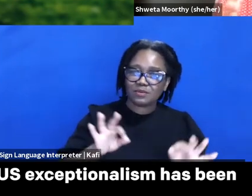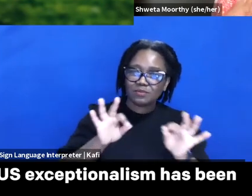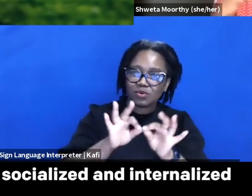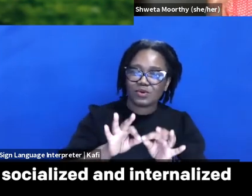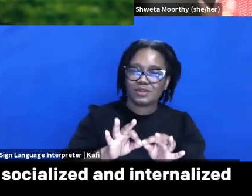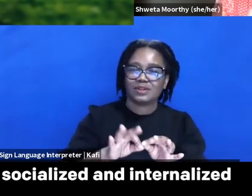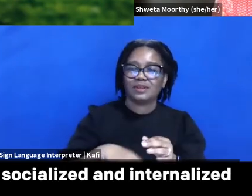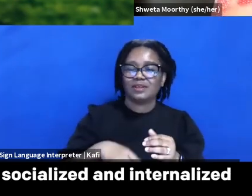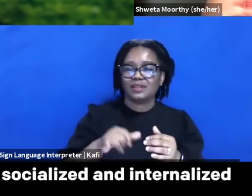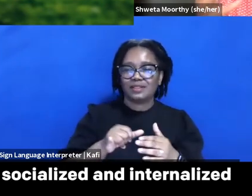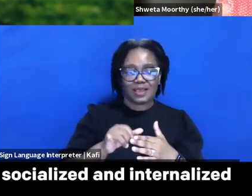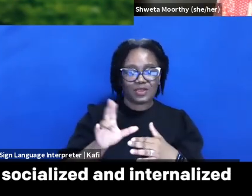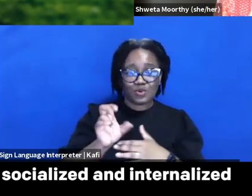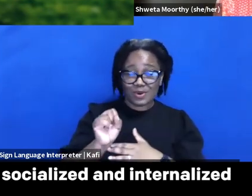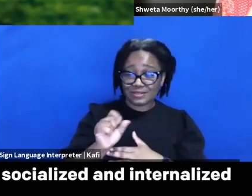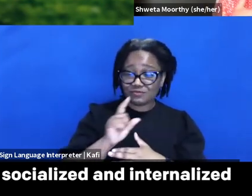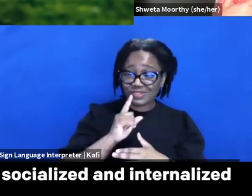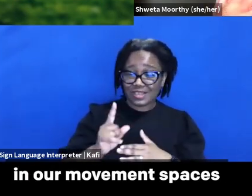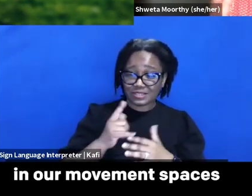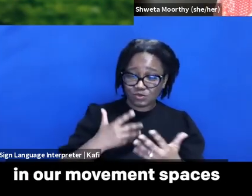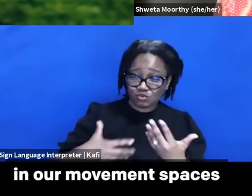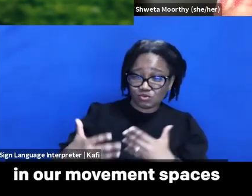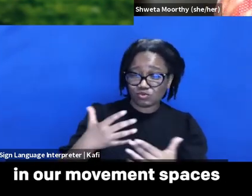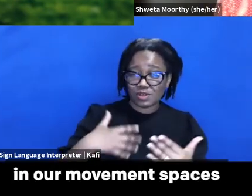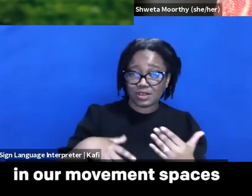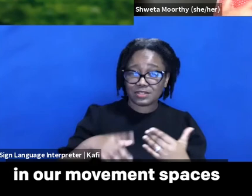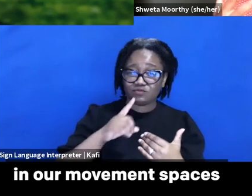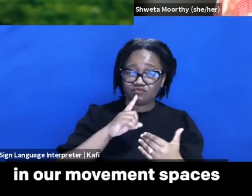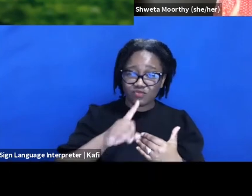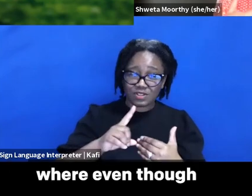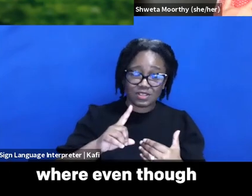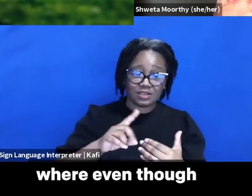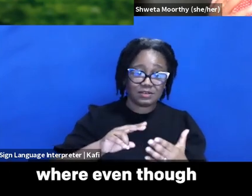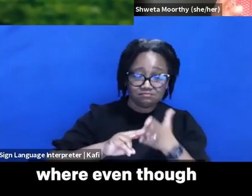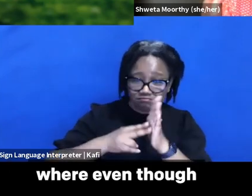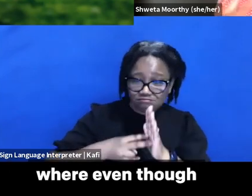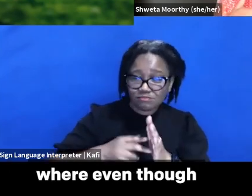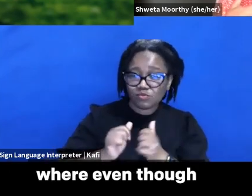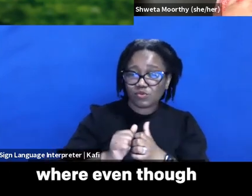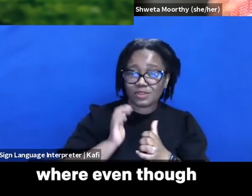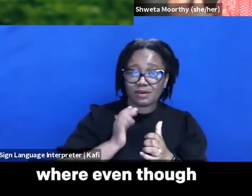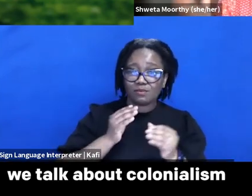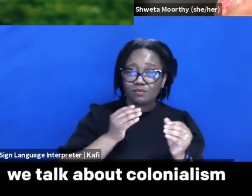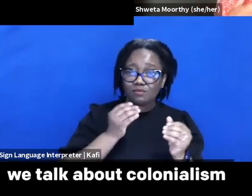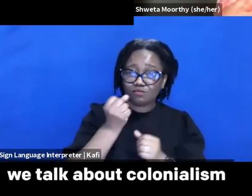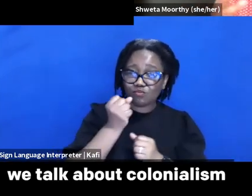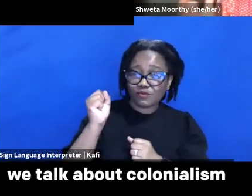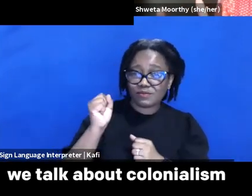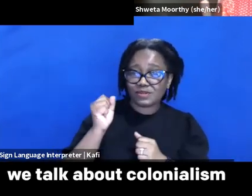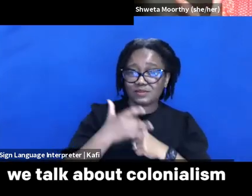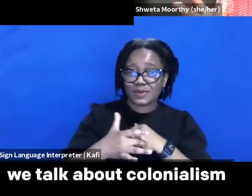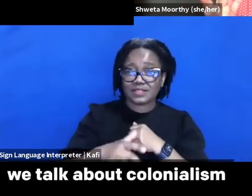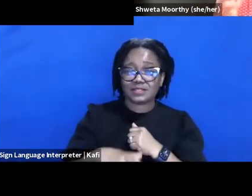exceptionalism has been socialized and internalized in our movement spaces, where even though we talk